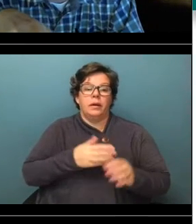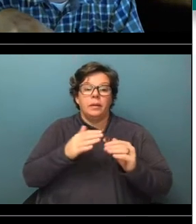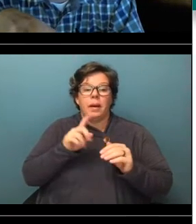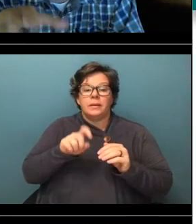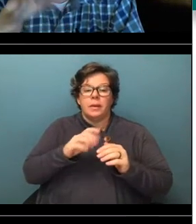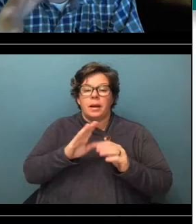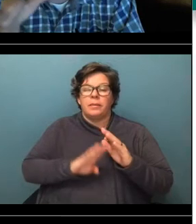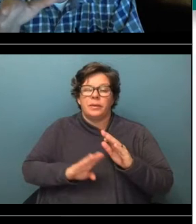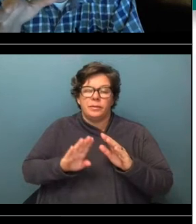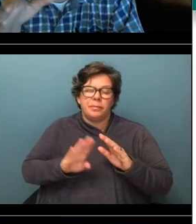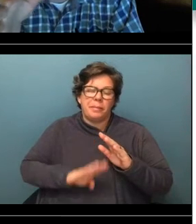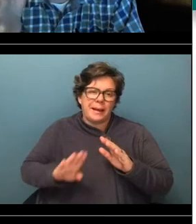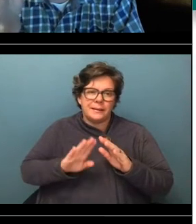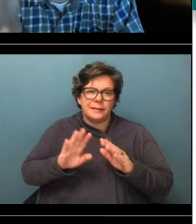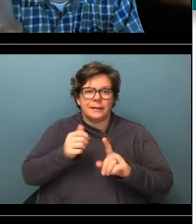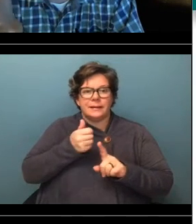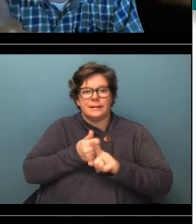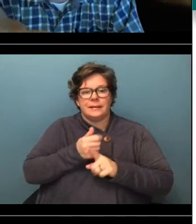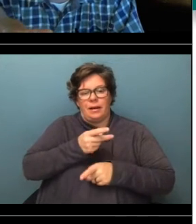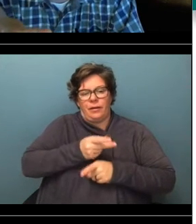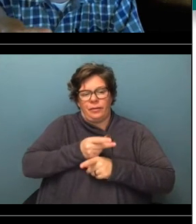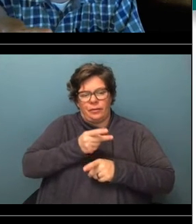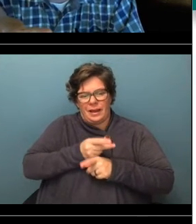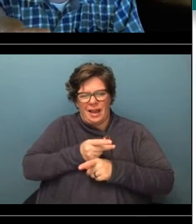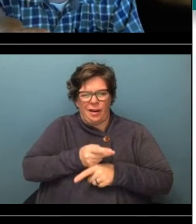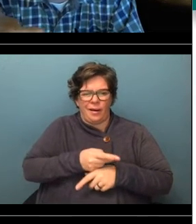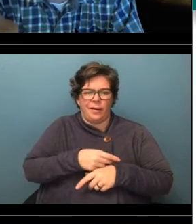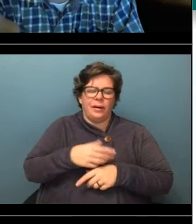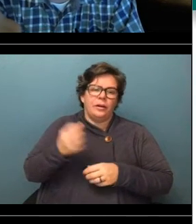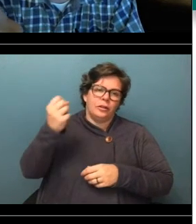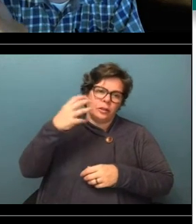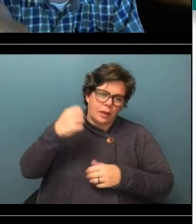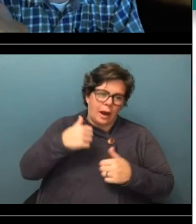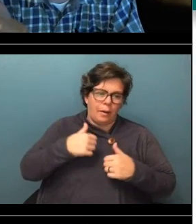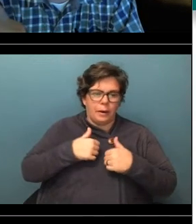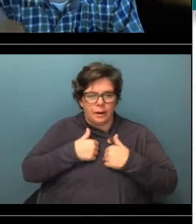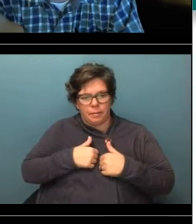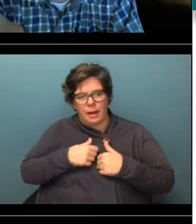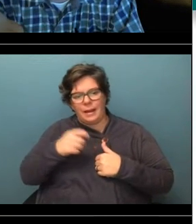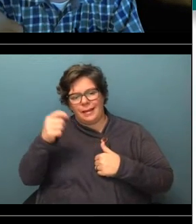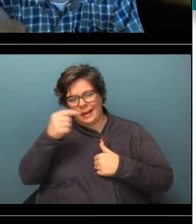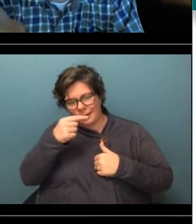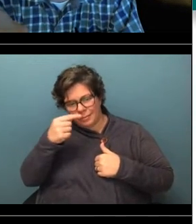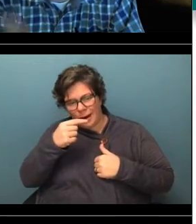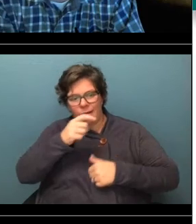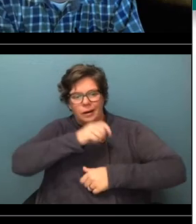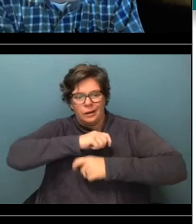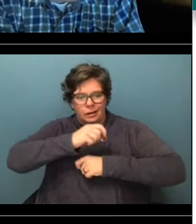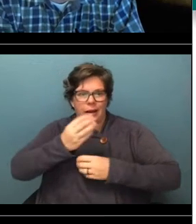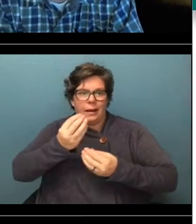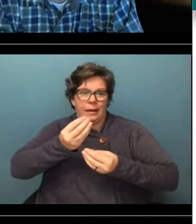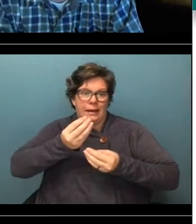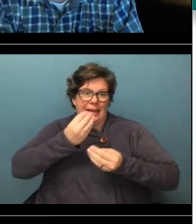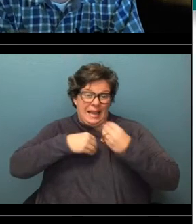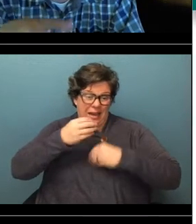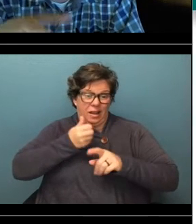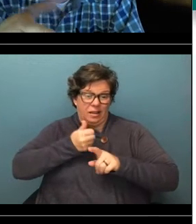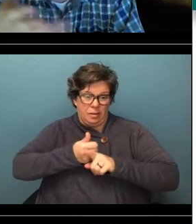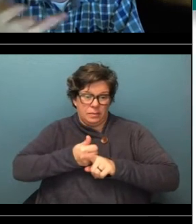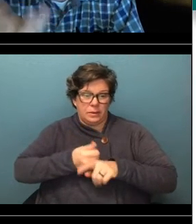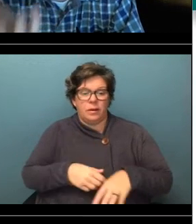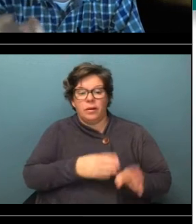perform activities of daily living on their own, that is, showering, bathing, hygiene, and feeding.